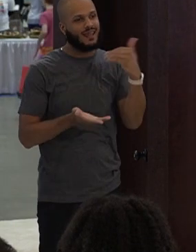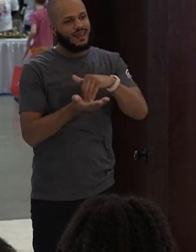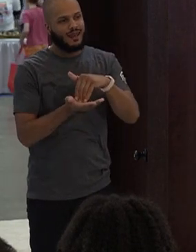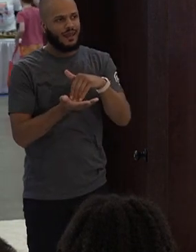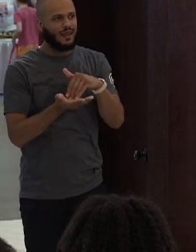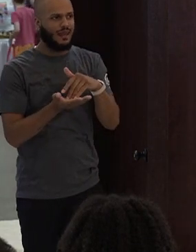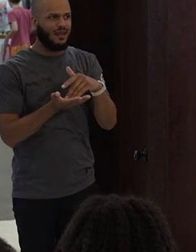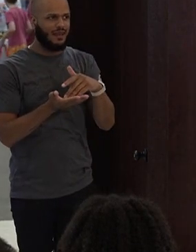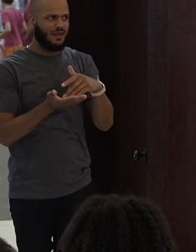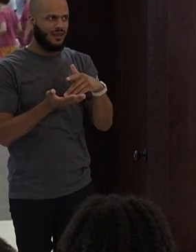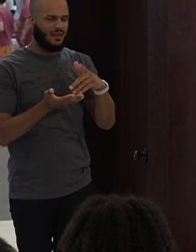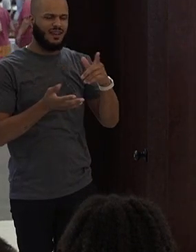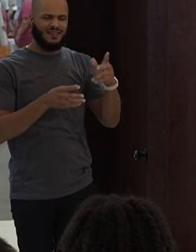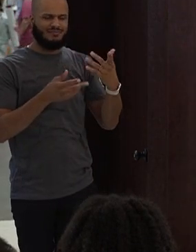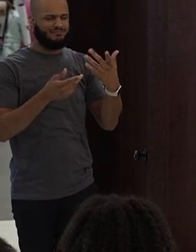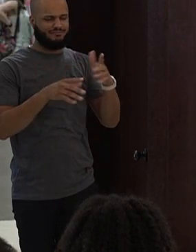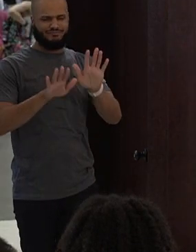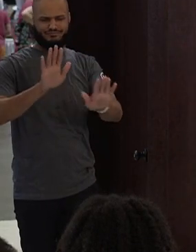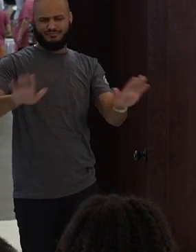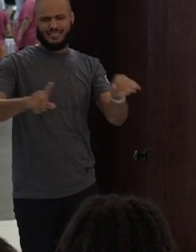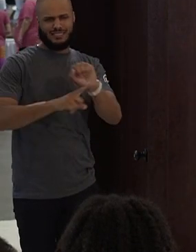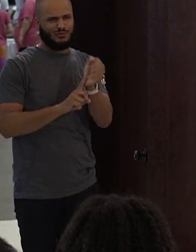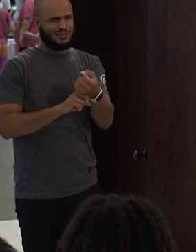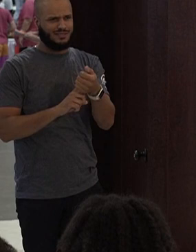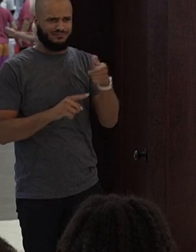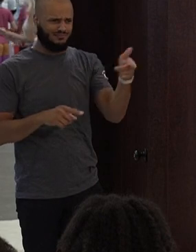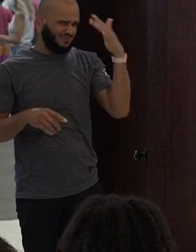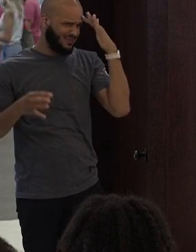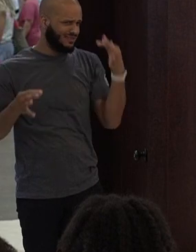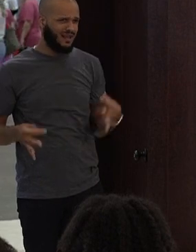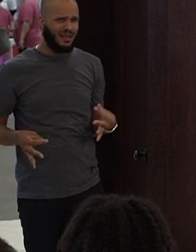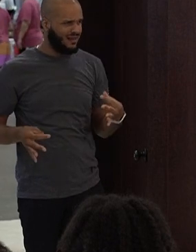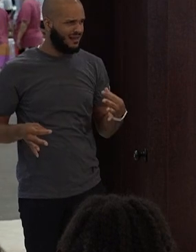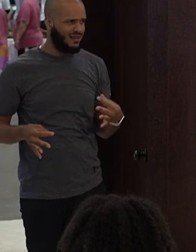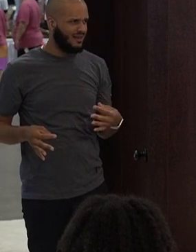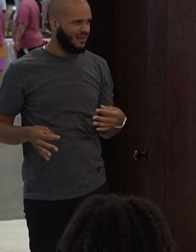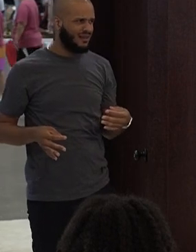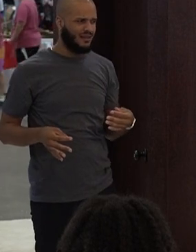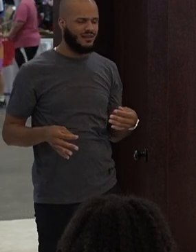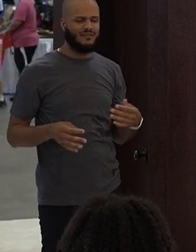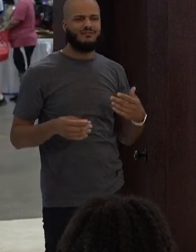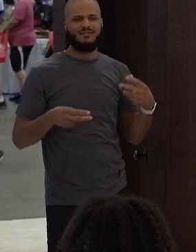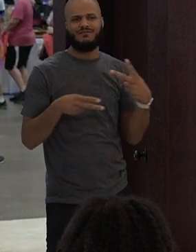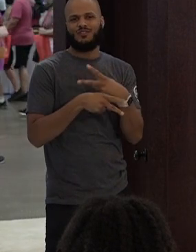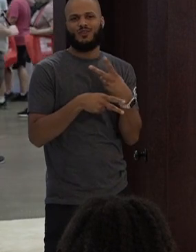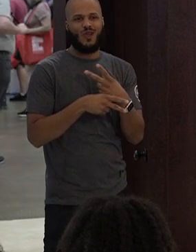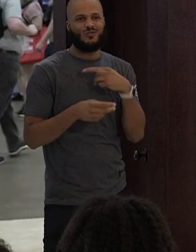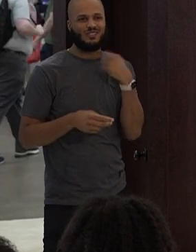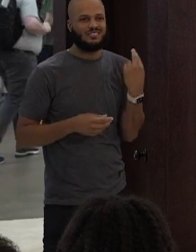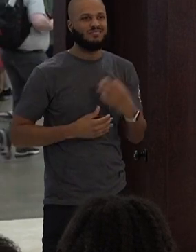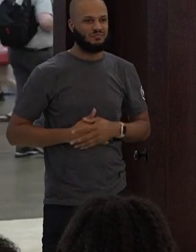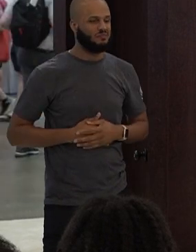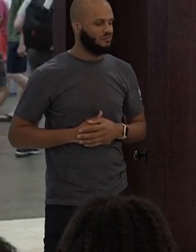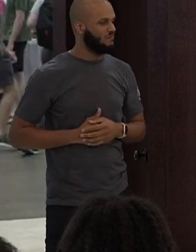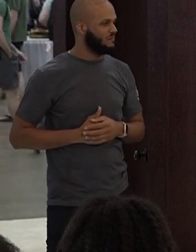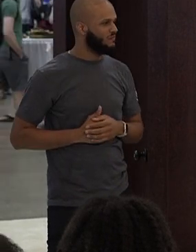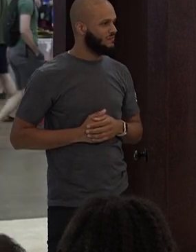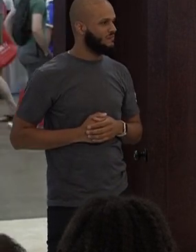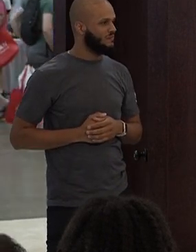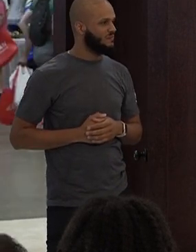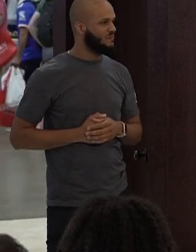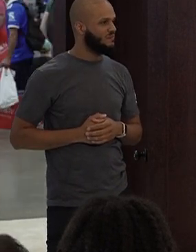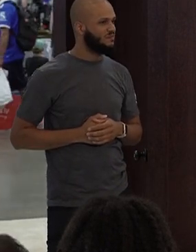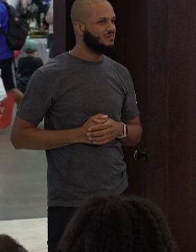you have to sort of analyze every situation on your own and analyze the risk of using that.